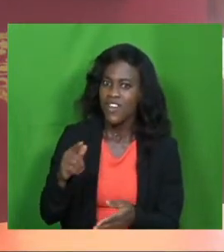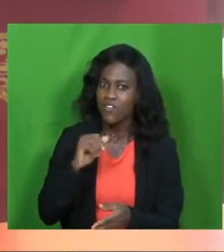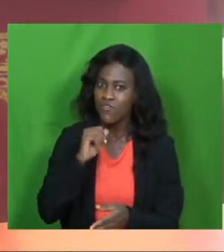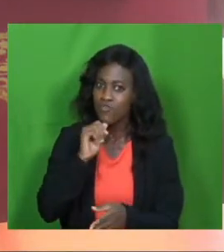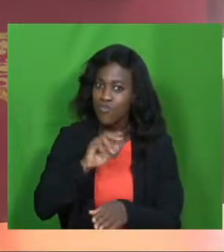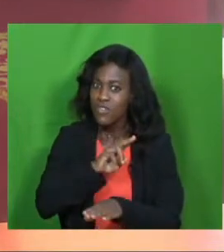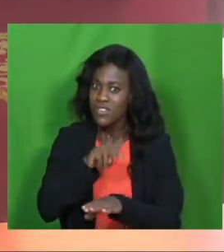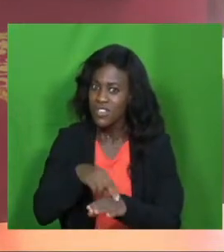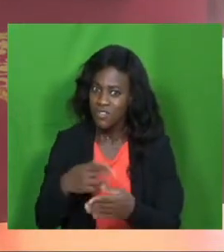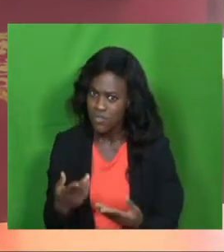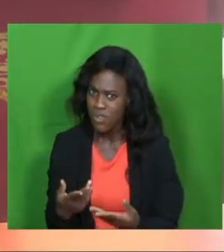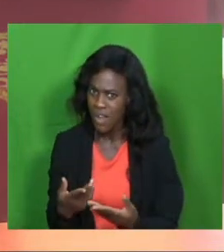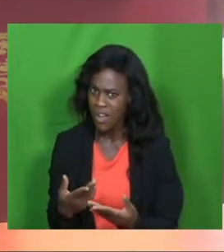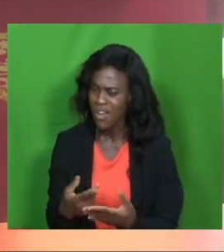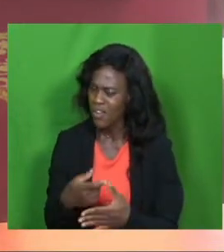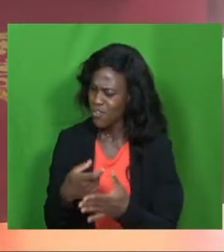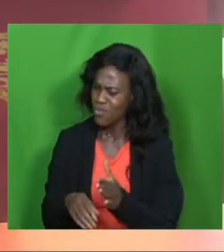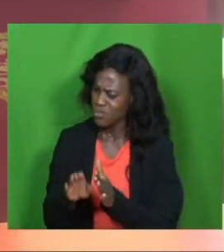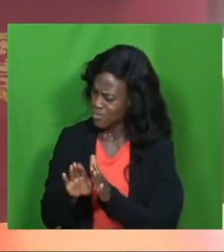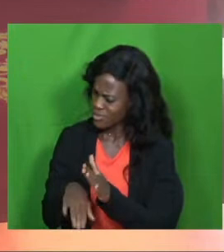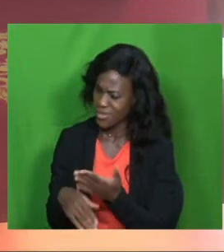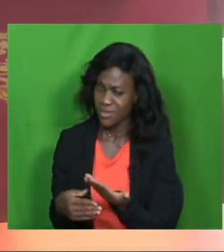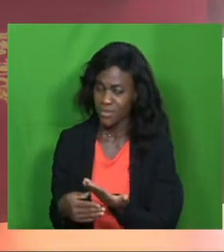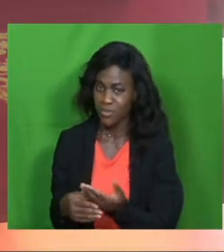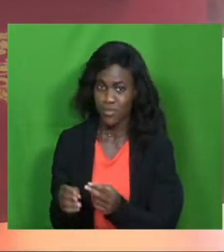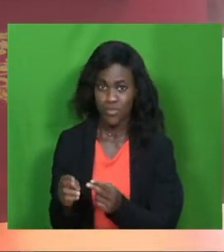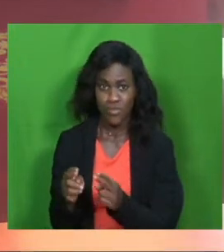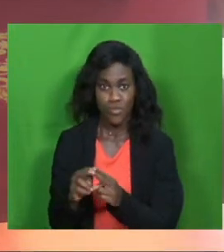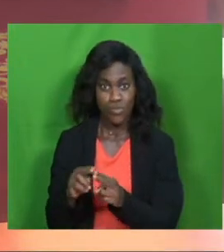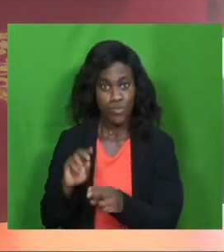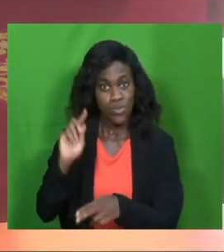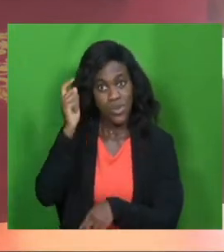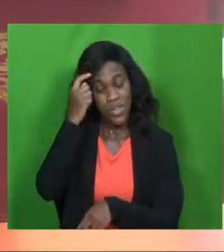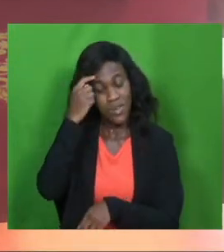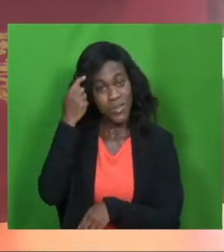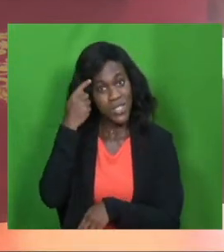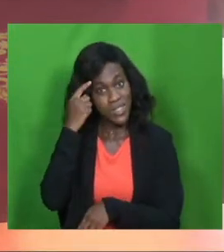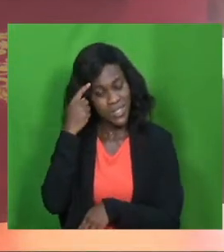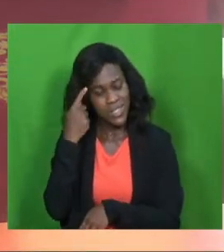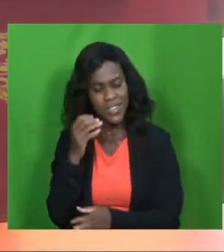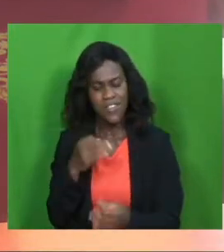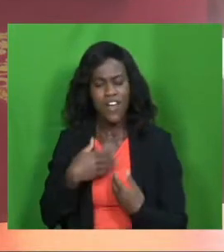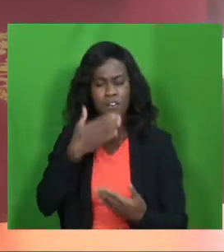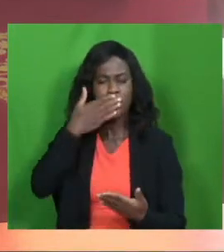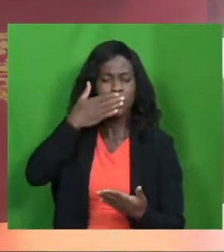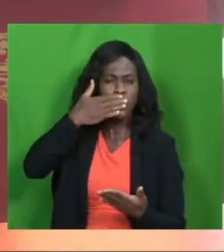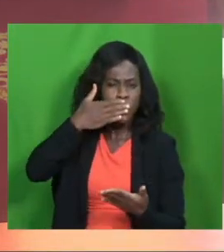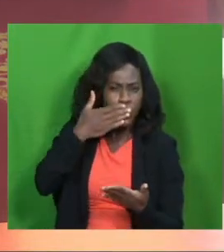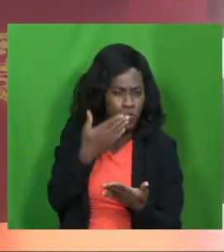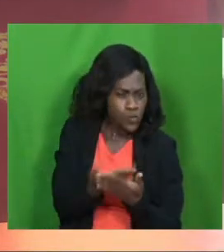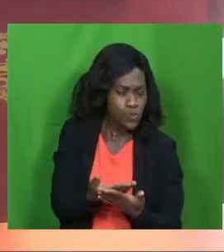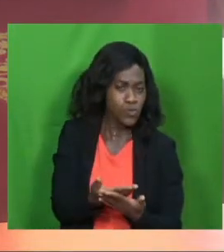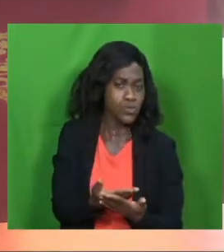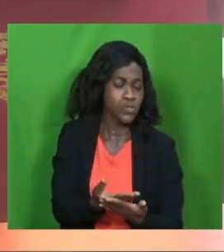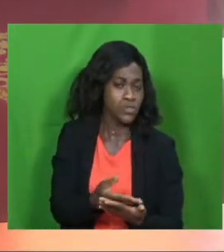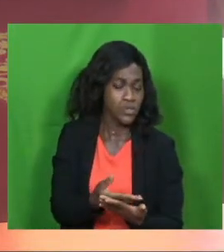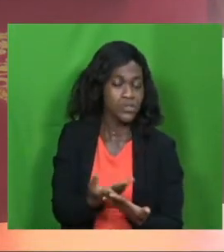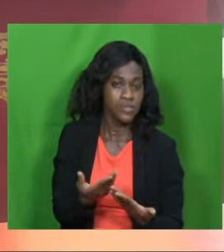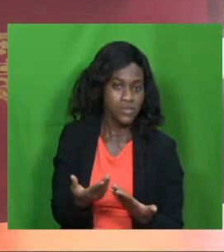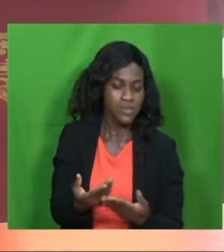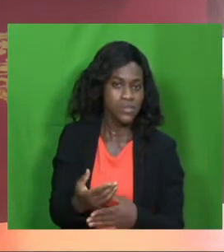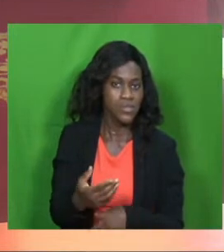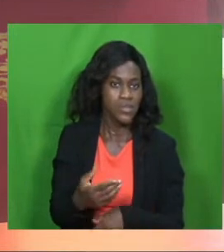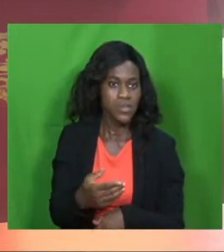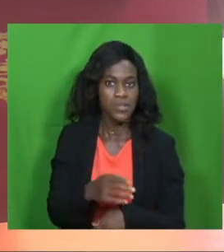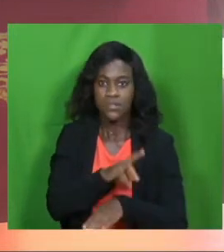decision that once you get a quality AstroTurf, the lifespan can even go